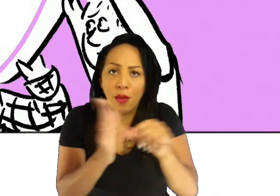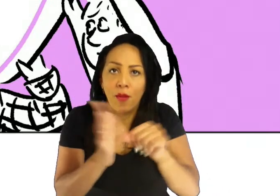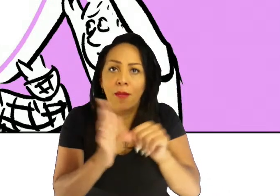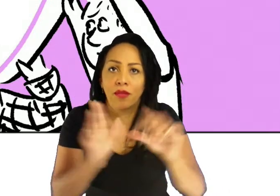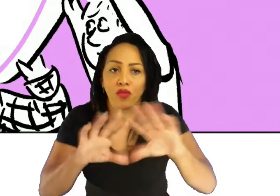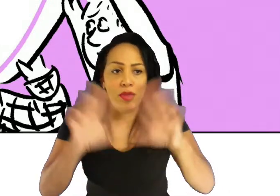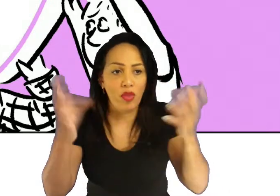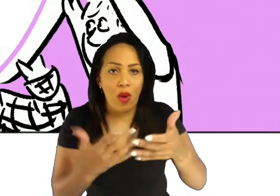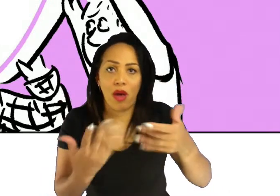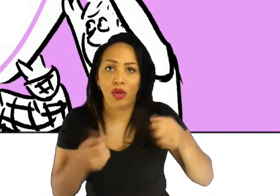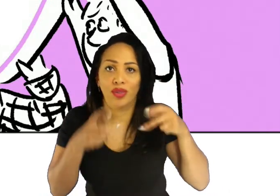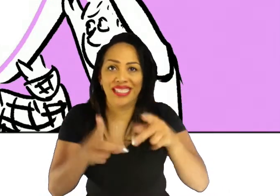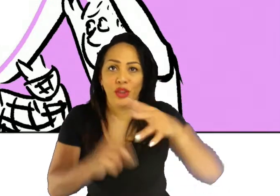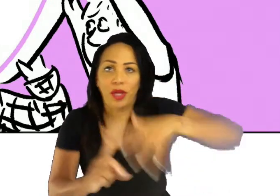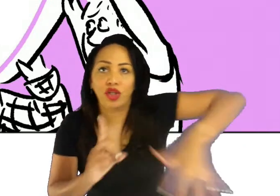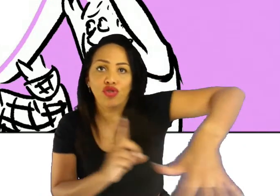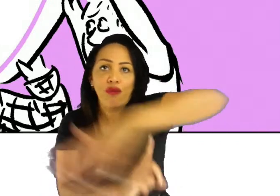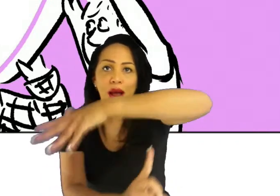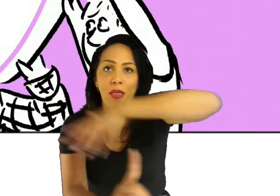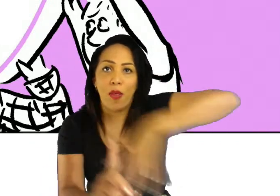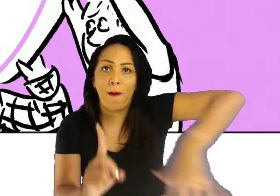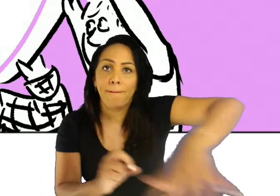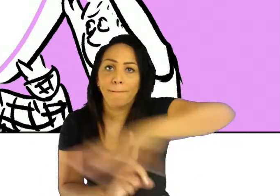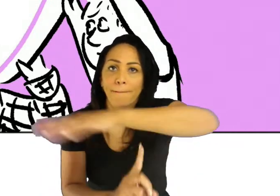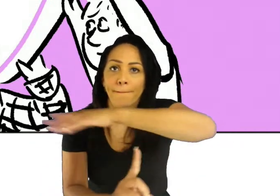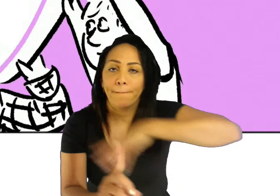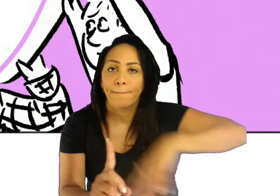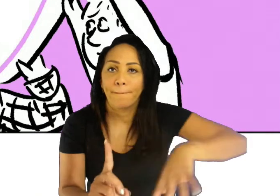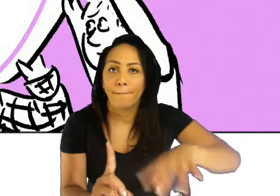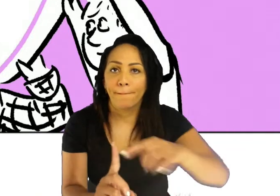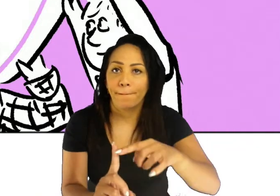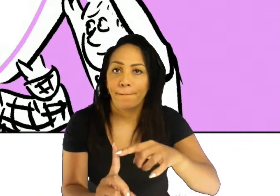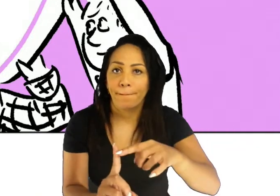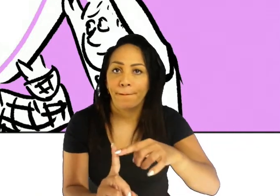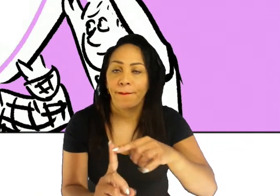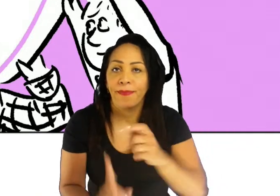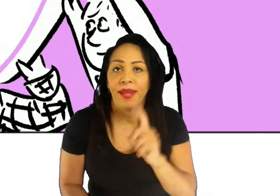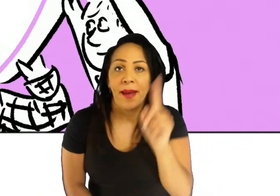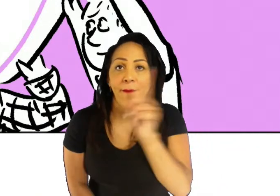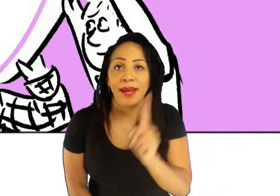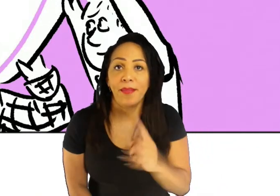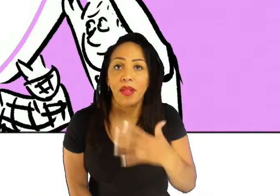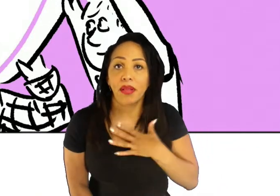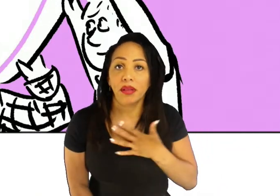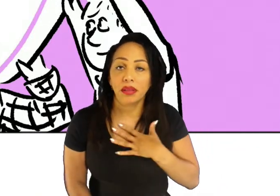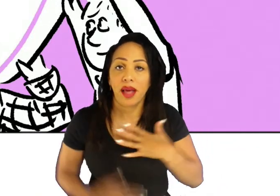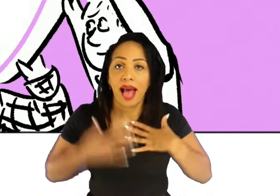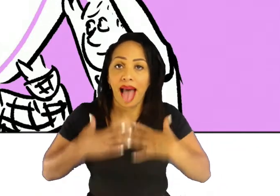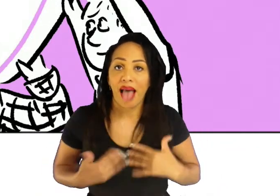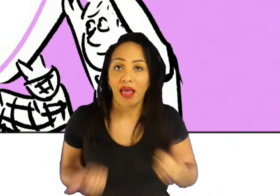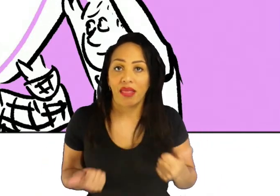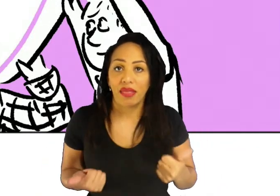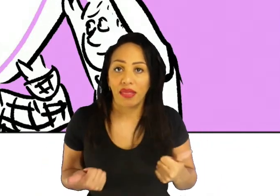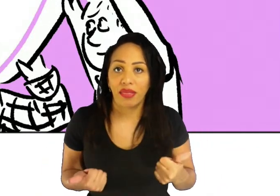people's health, emotionally, mentally, physically, is impacted by the world around them, whether it is the